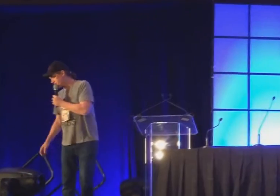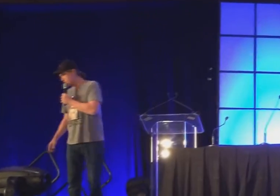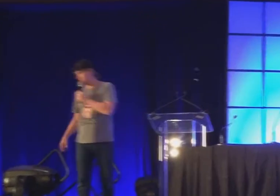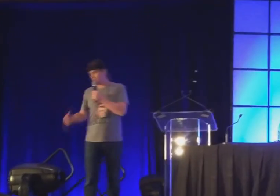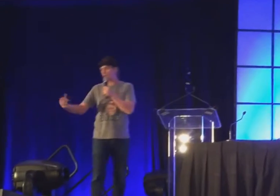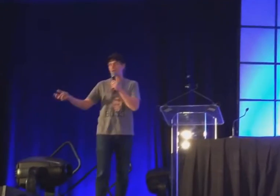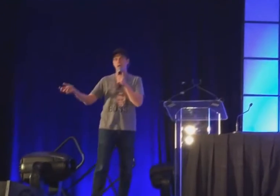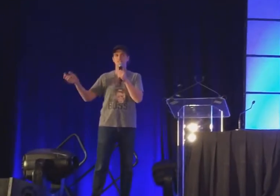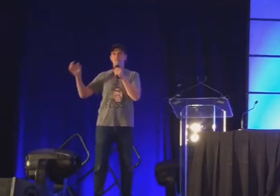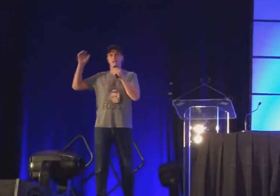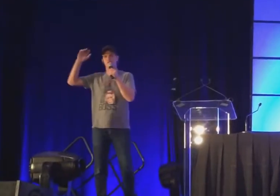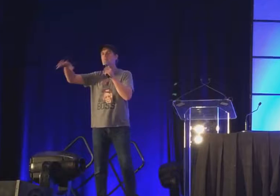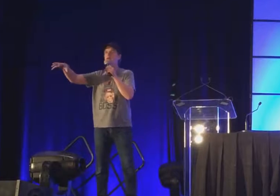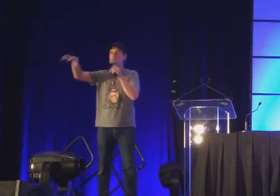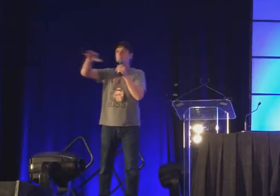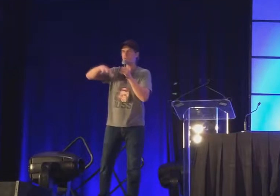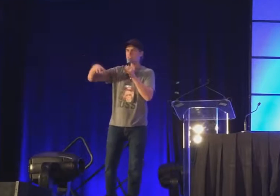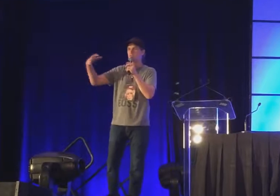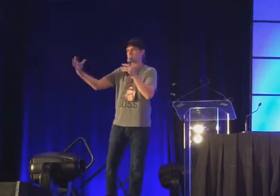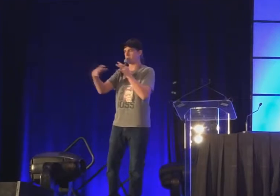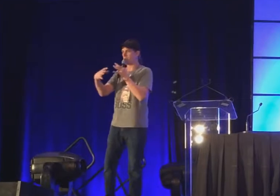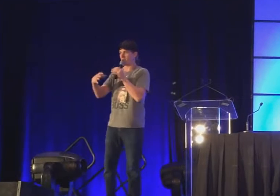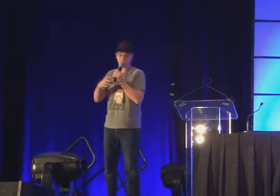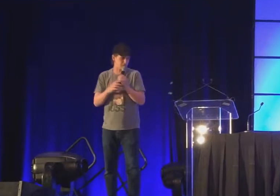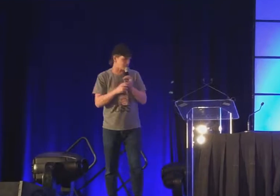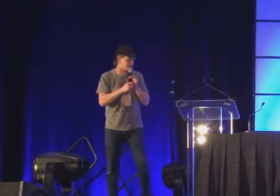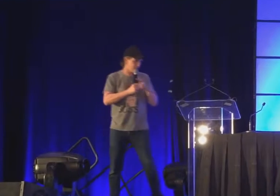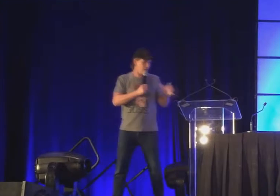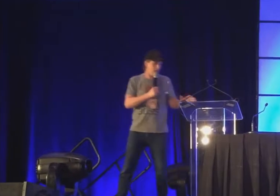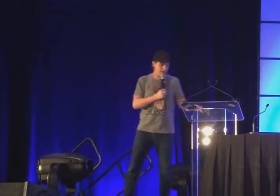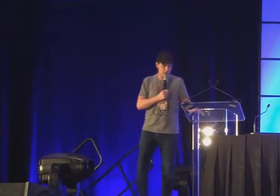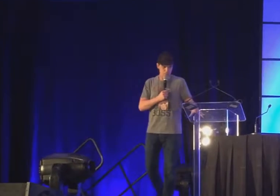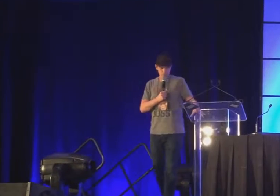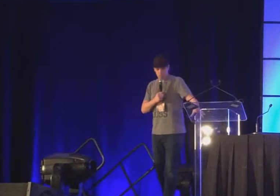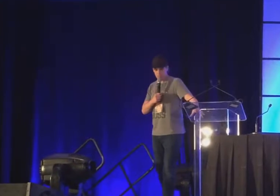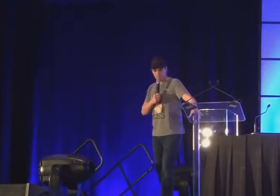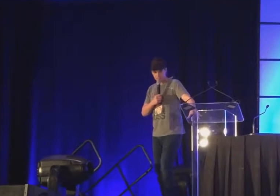My favorite would be Mallrats. From Kevin's movies, I would say Mallrats because